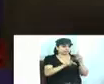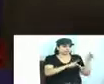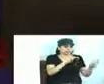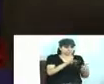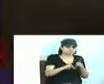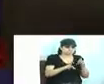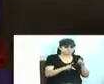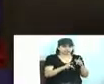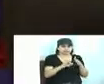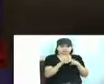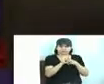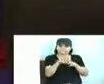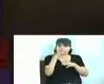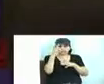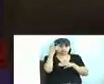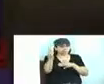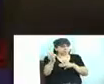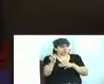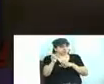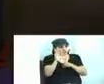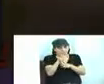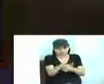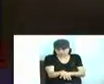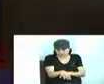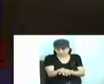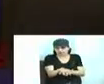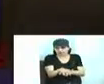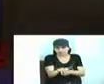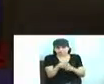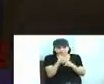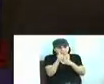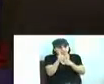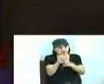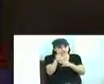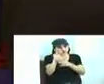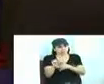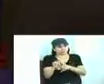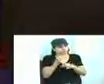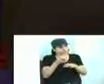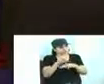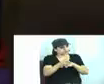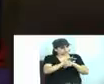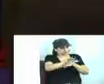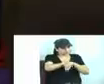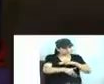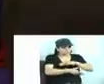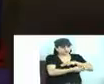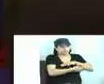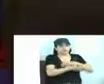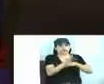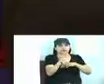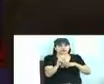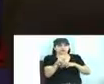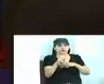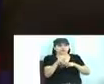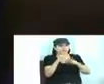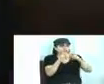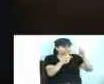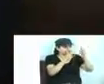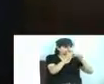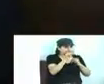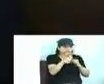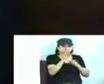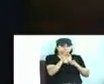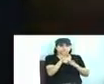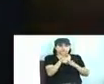out of oppression, being led by day by this pillar of smoke, and being led overnight by this pillar of fire. I hear a